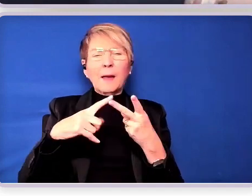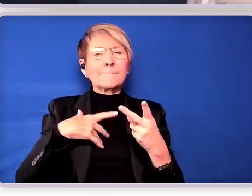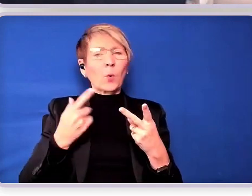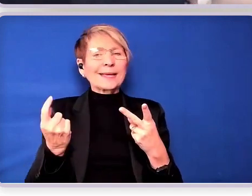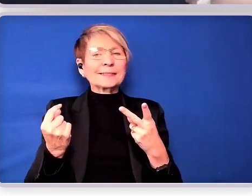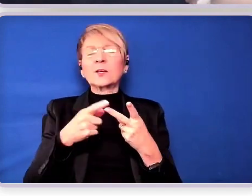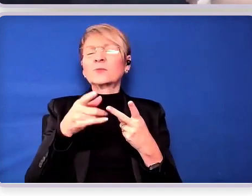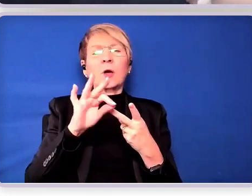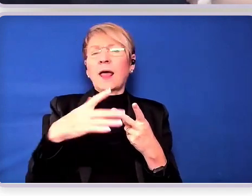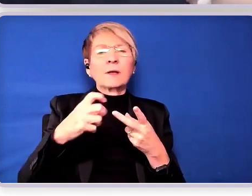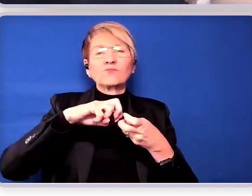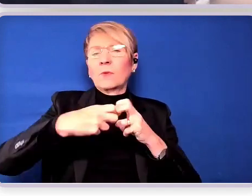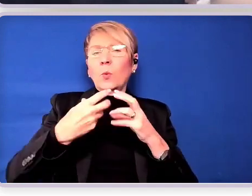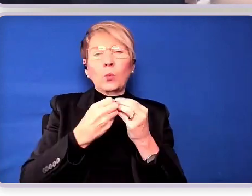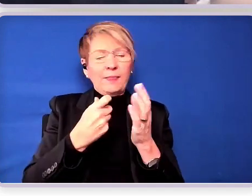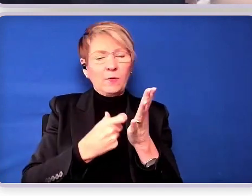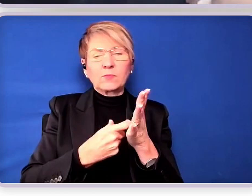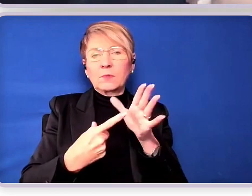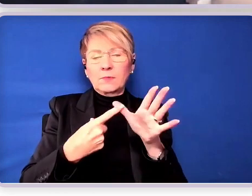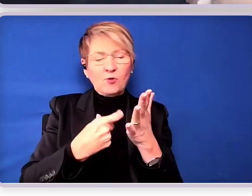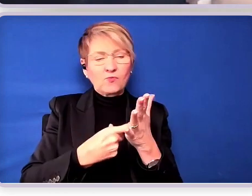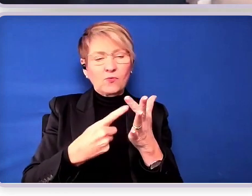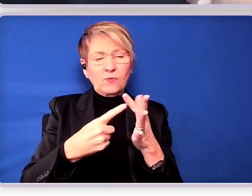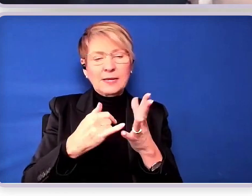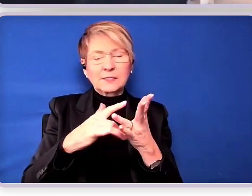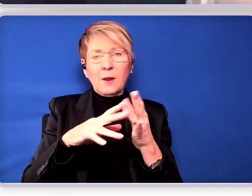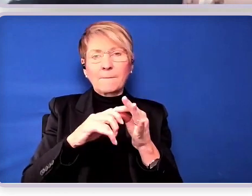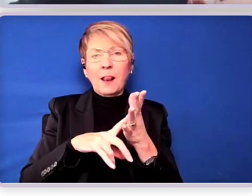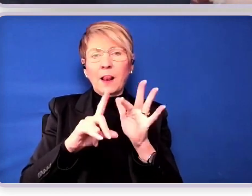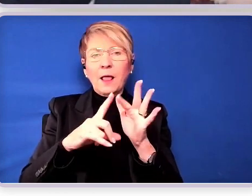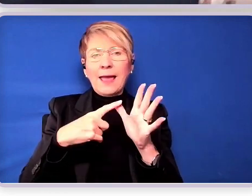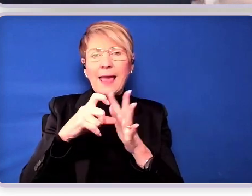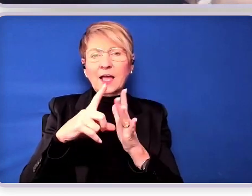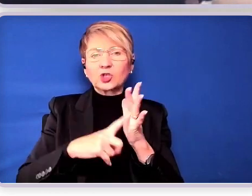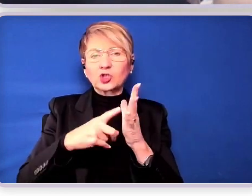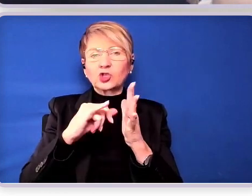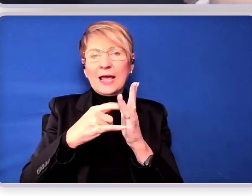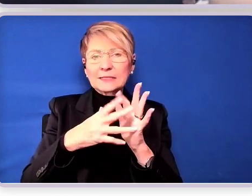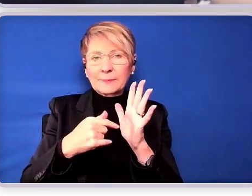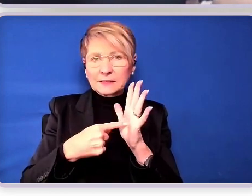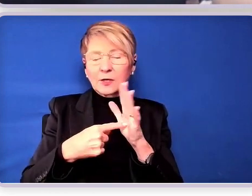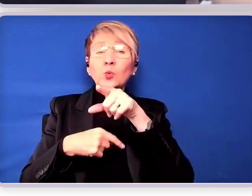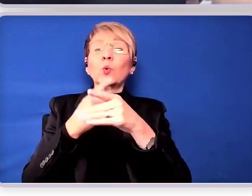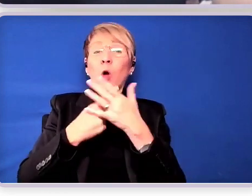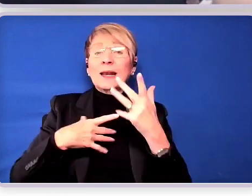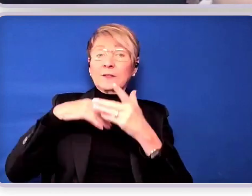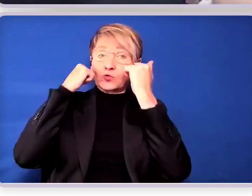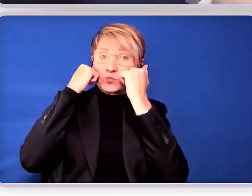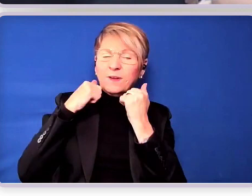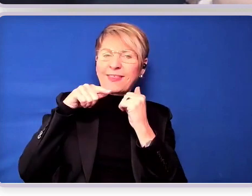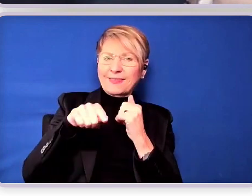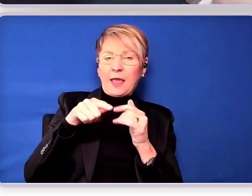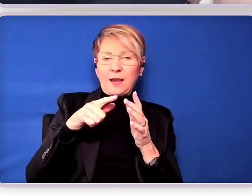have to do is prove that a reasonable adjustment, you've got to prove that the adjustment was